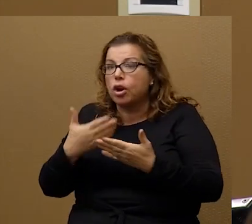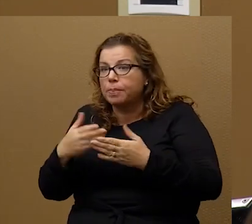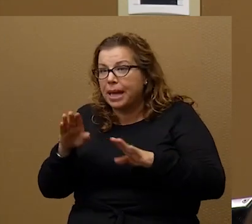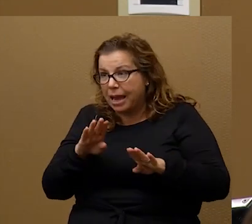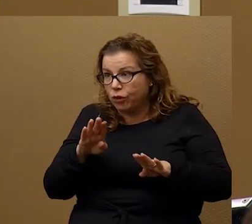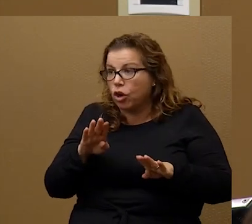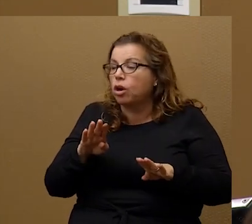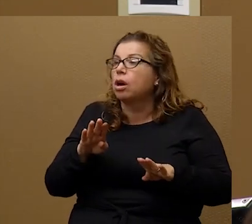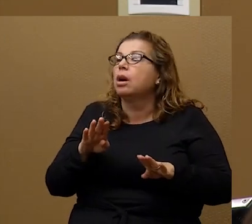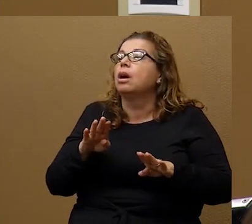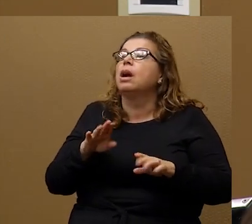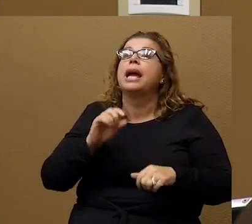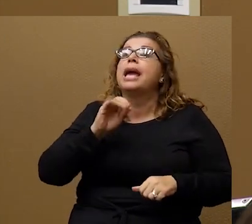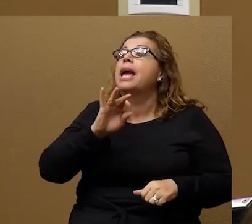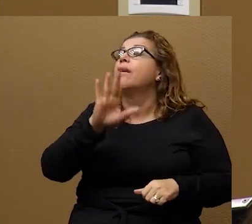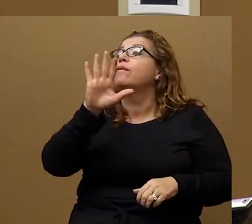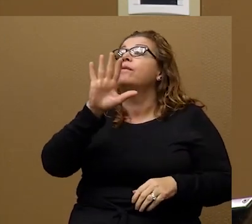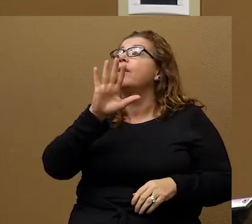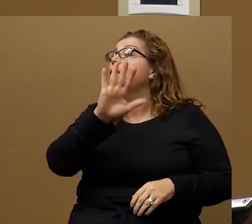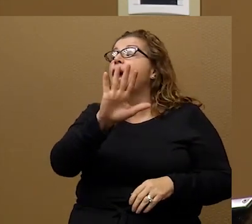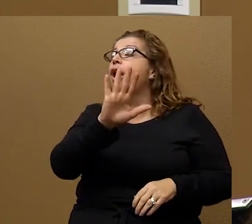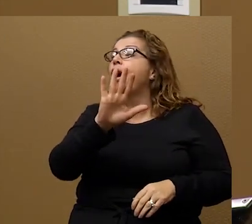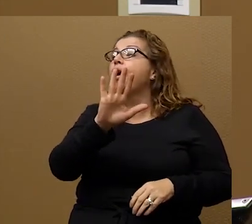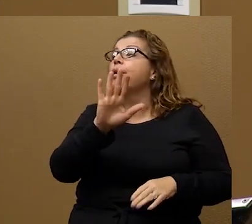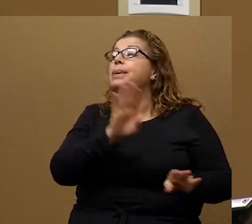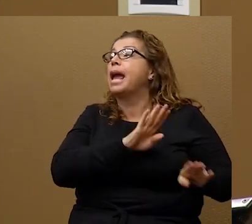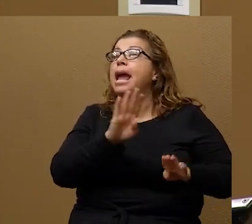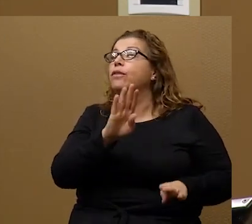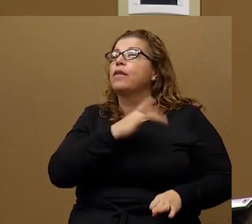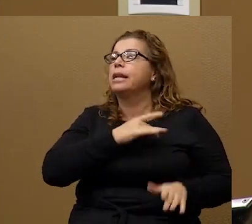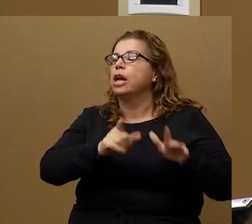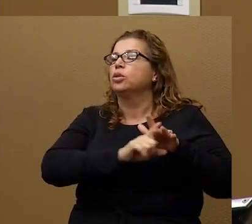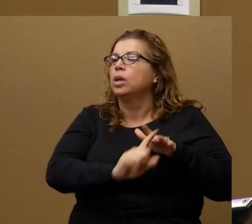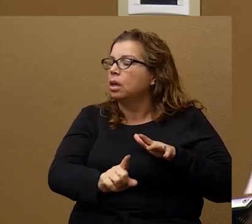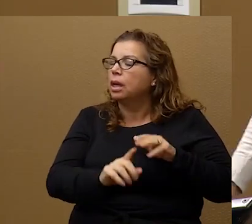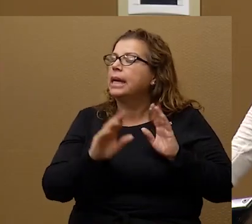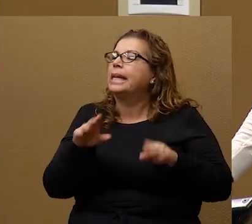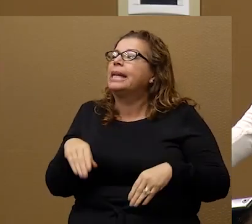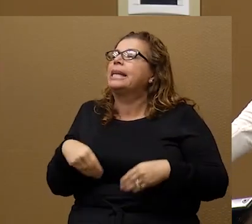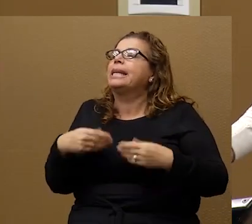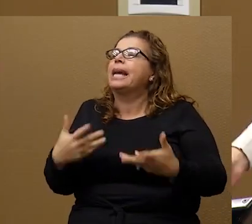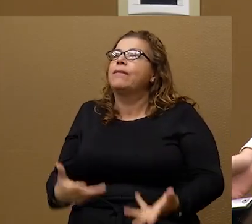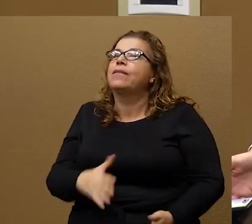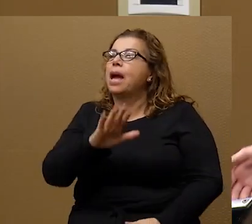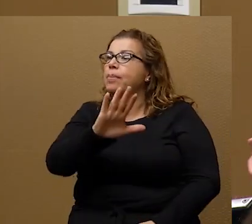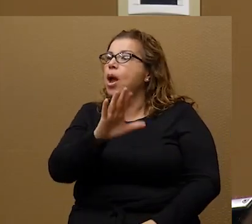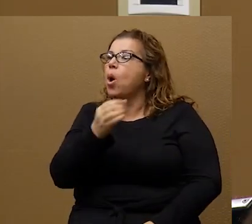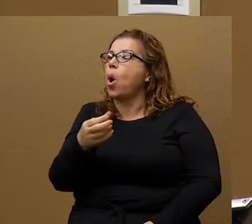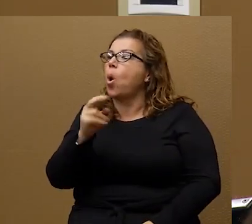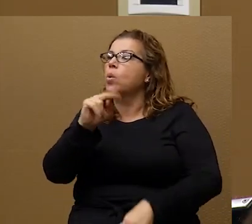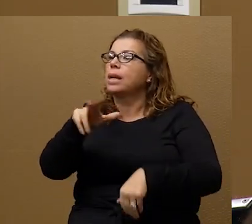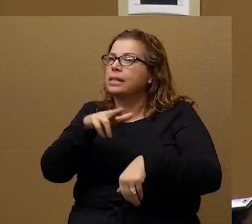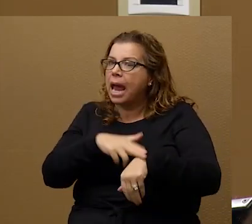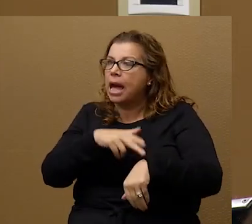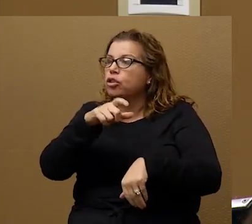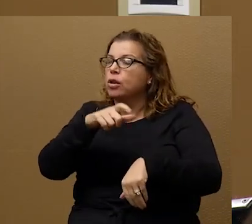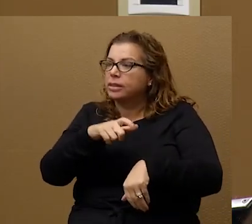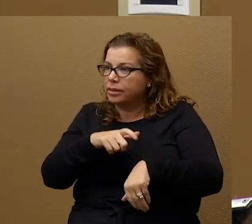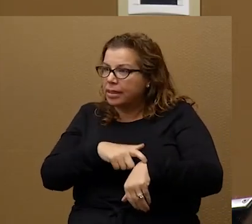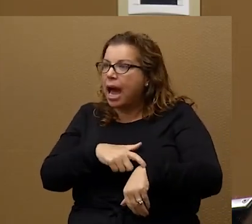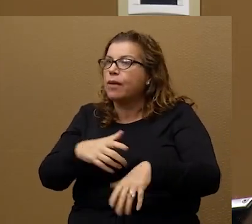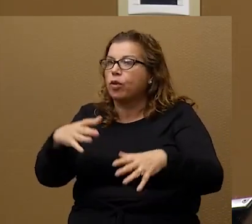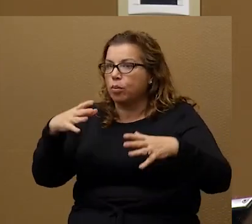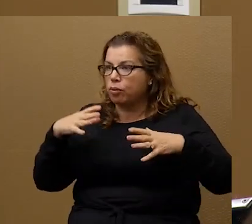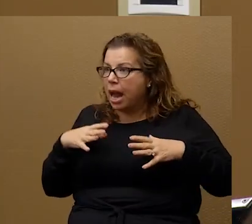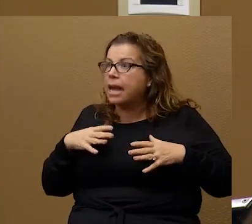is always escaping, provide that break time where they can leave the room when they did something good. Then they